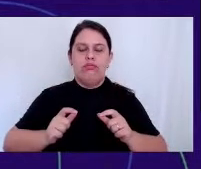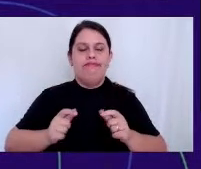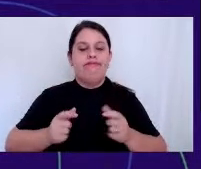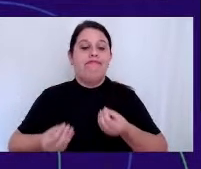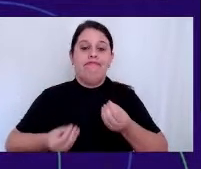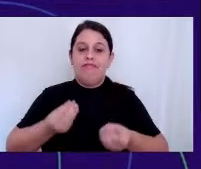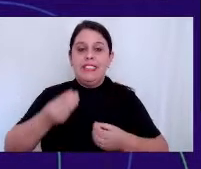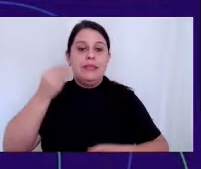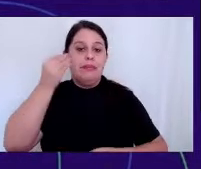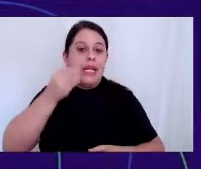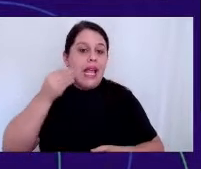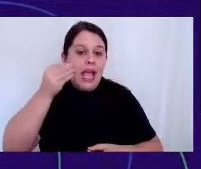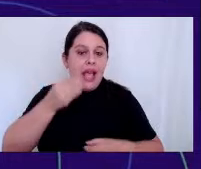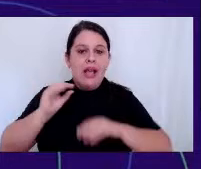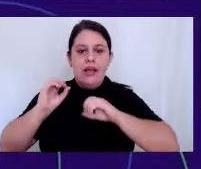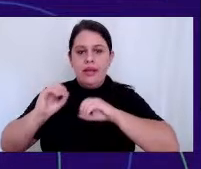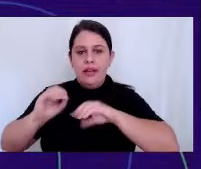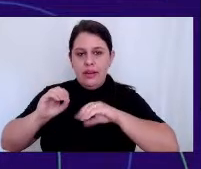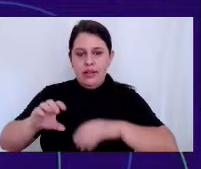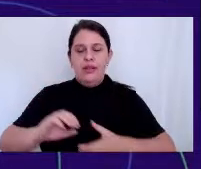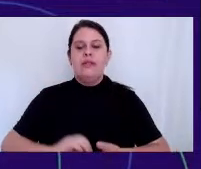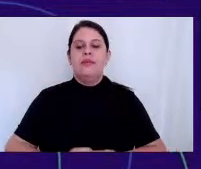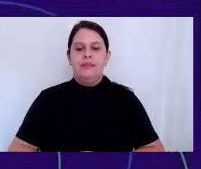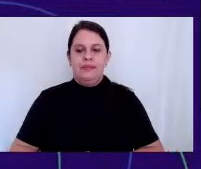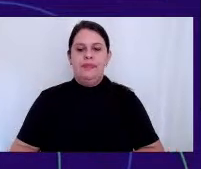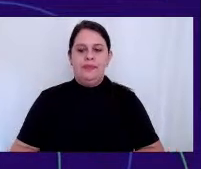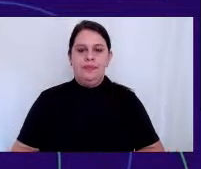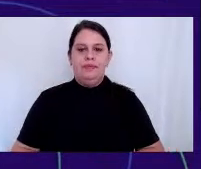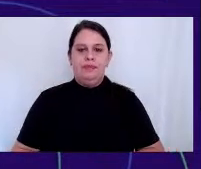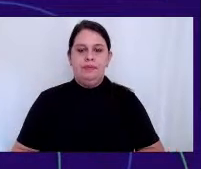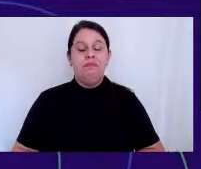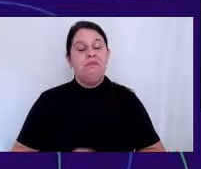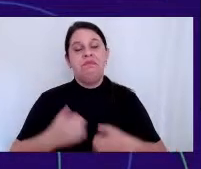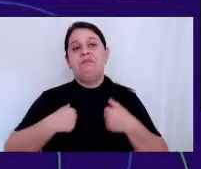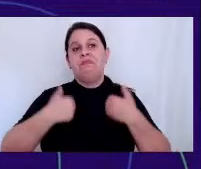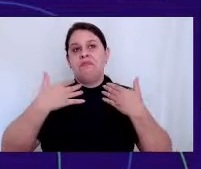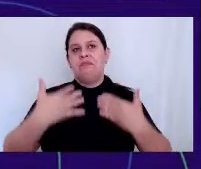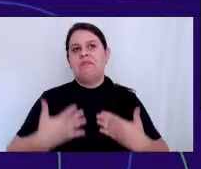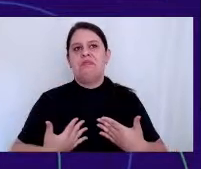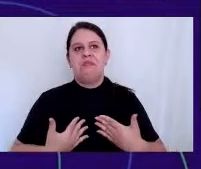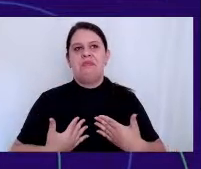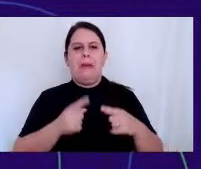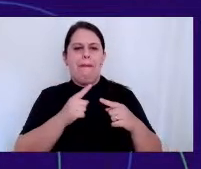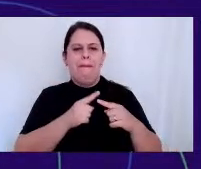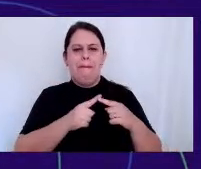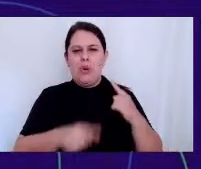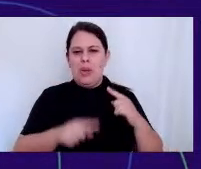experiences. And so I would say that prohibiting the use of AI is not the answer.